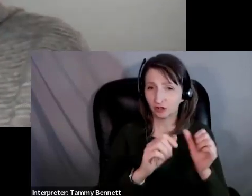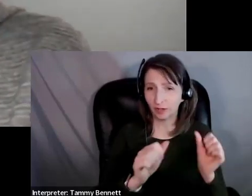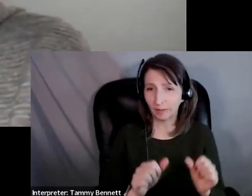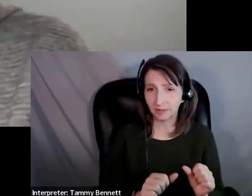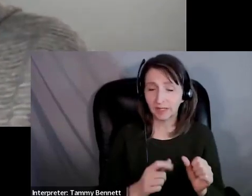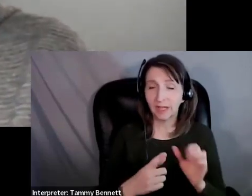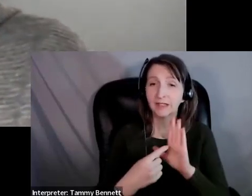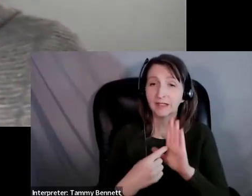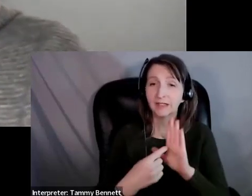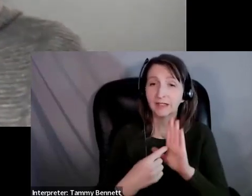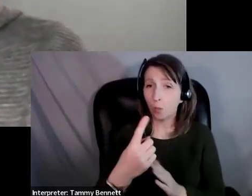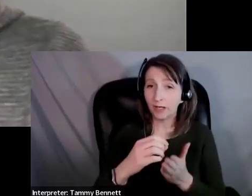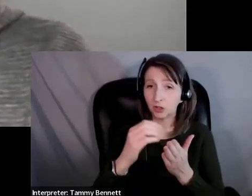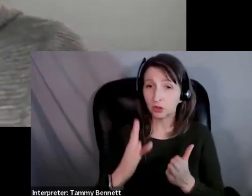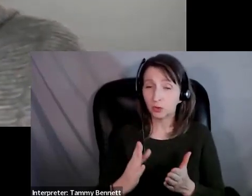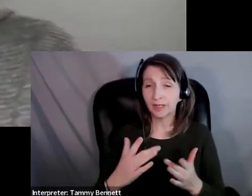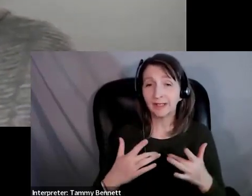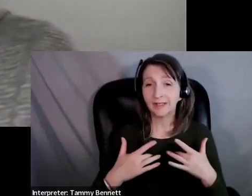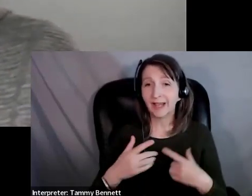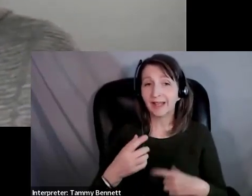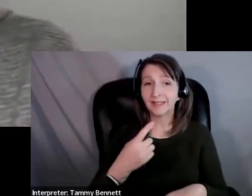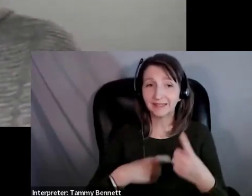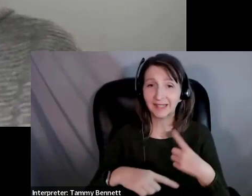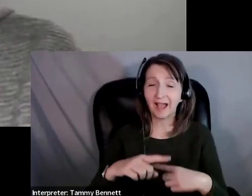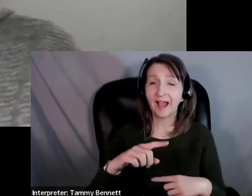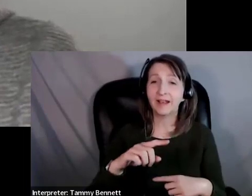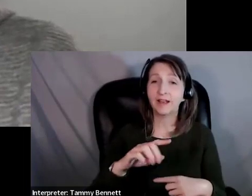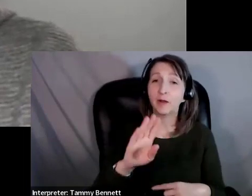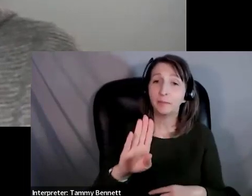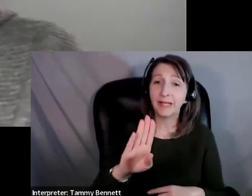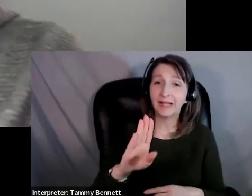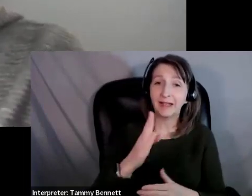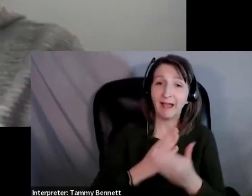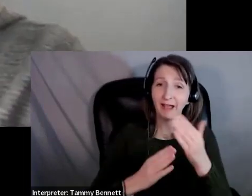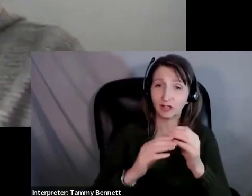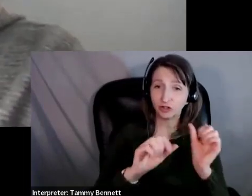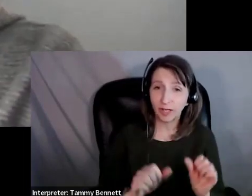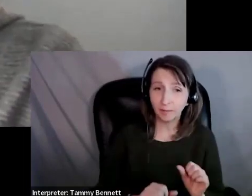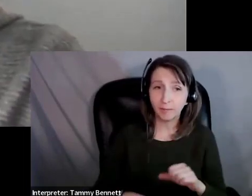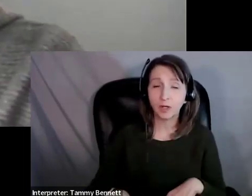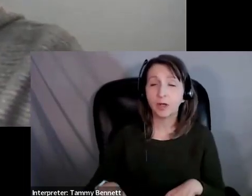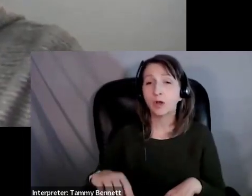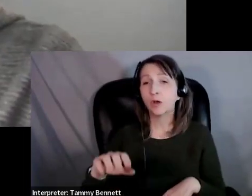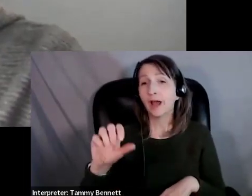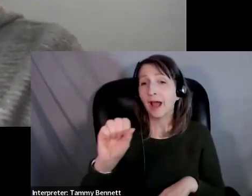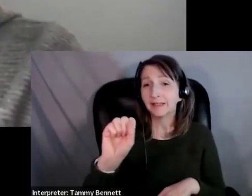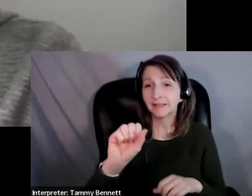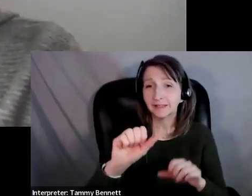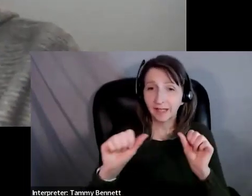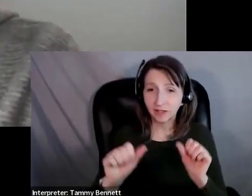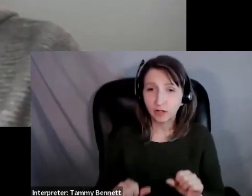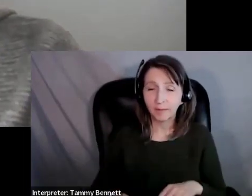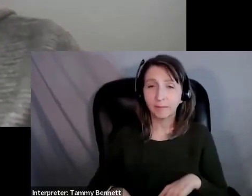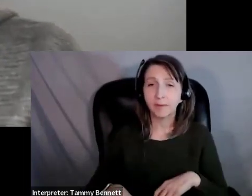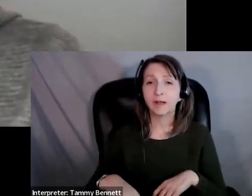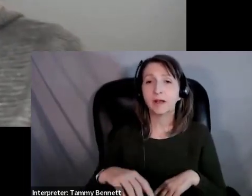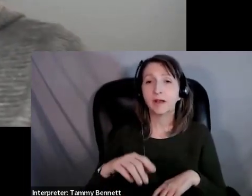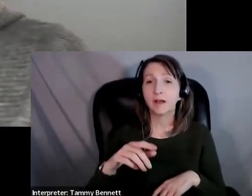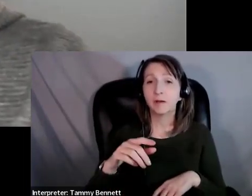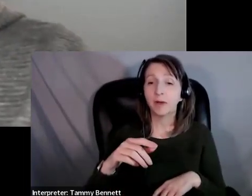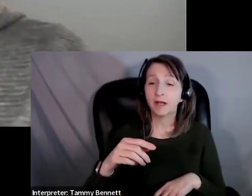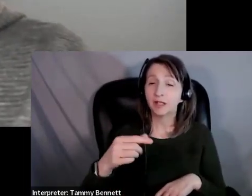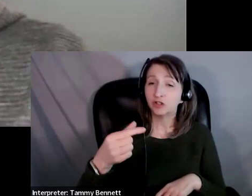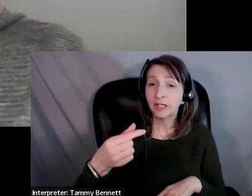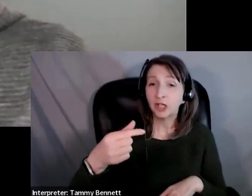So a lot of his signs end up forming from B, S and A. So for him to move his hand to P or to Q or to G where